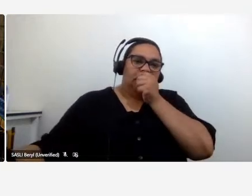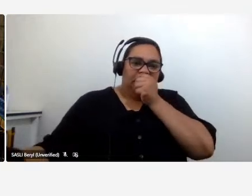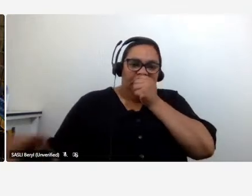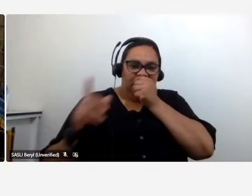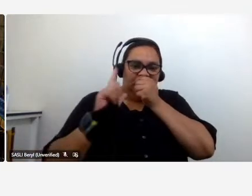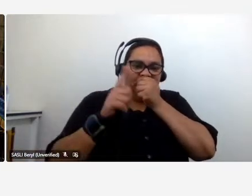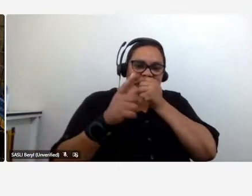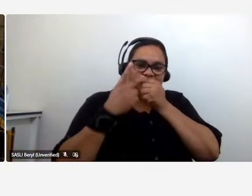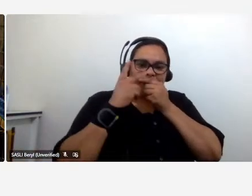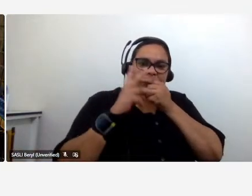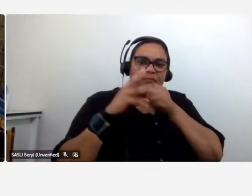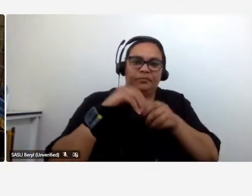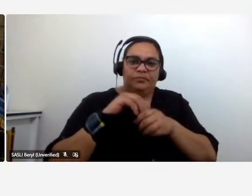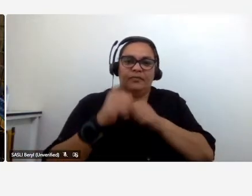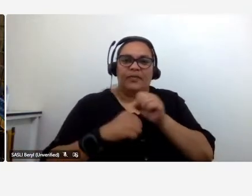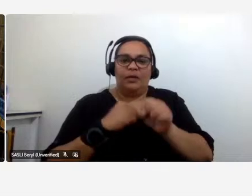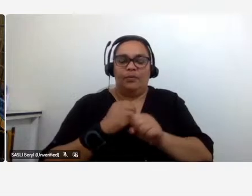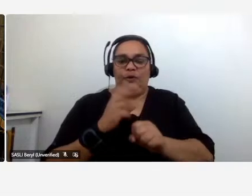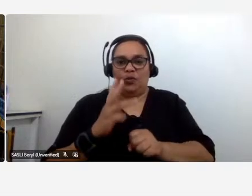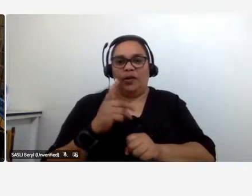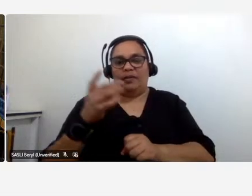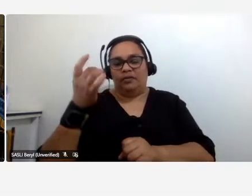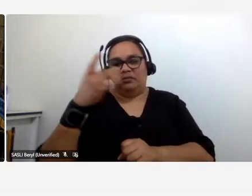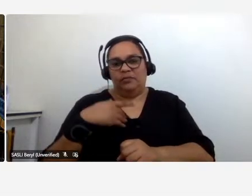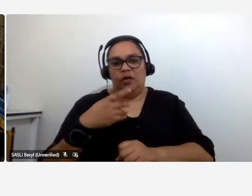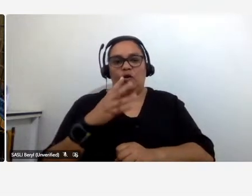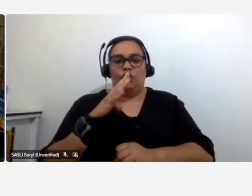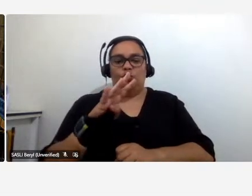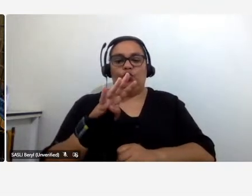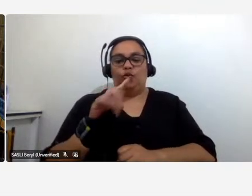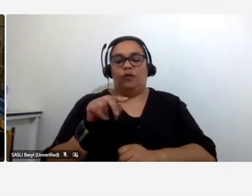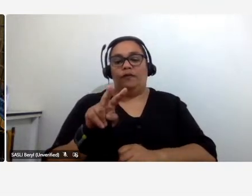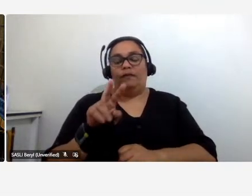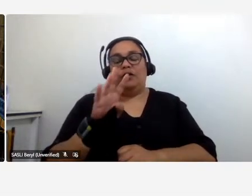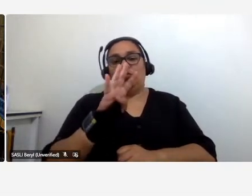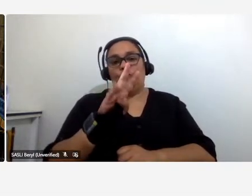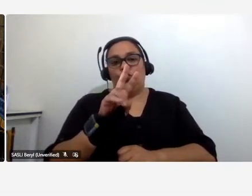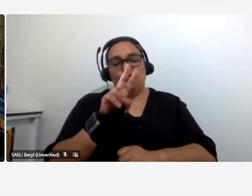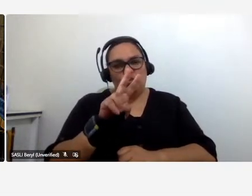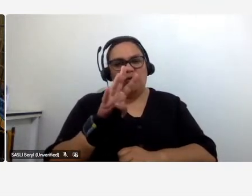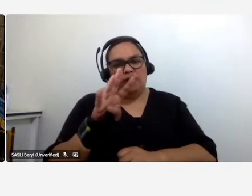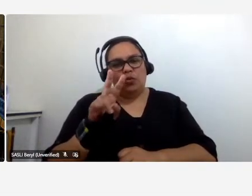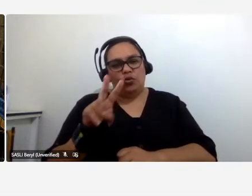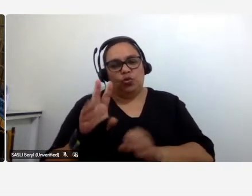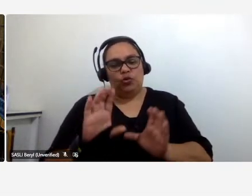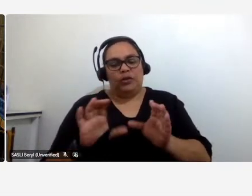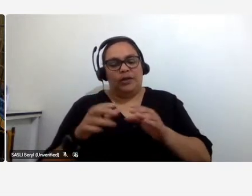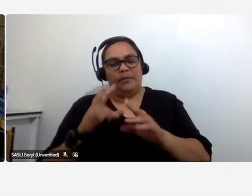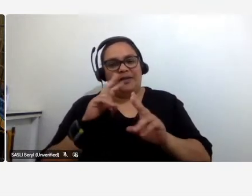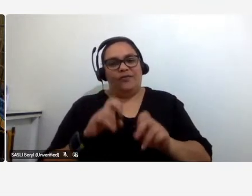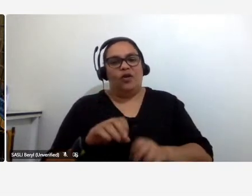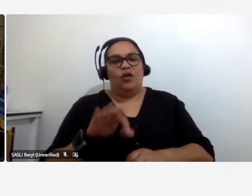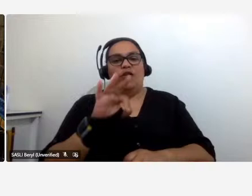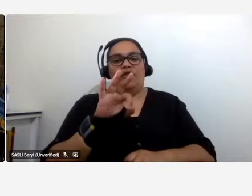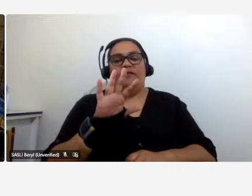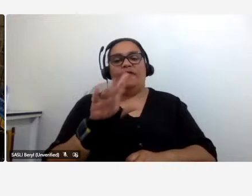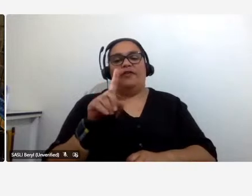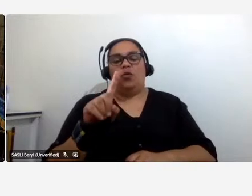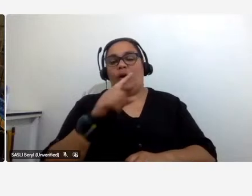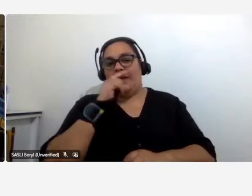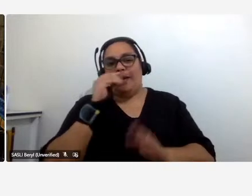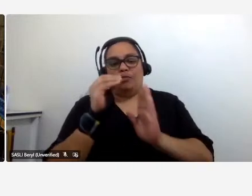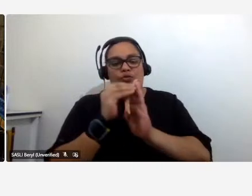on in the report indicated 242, the committee reviewed 351